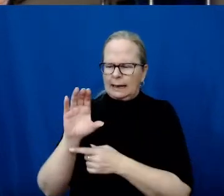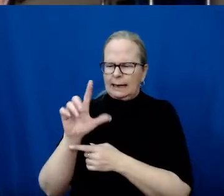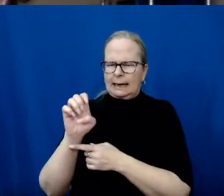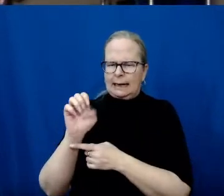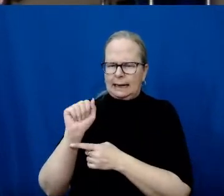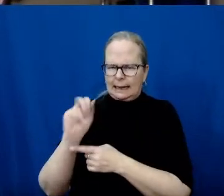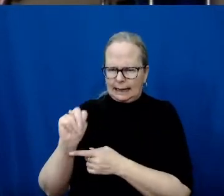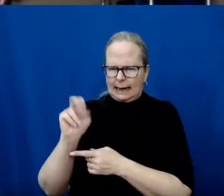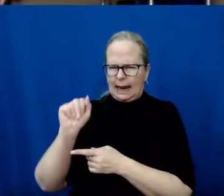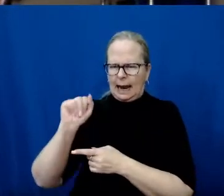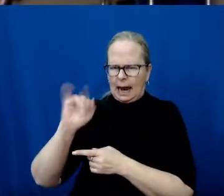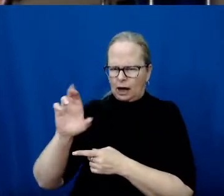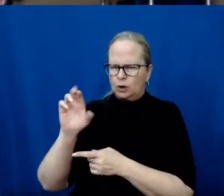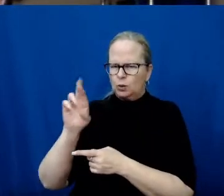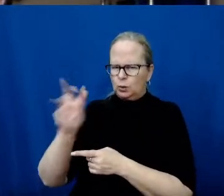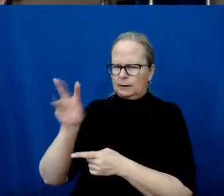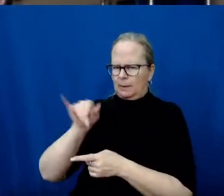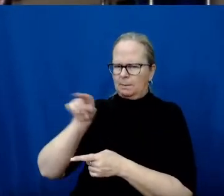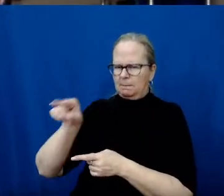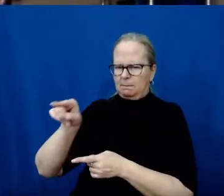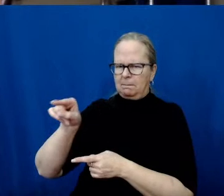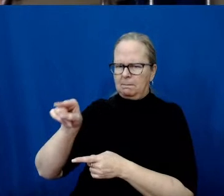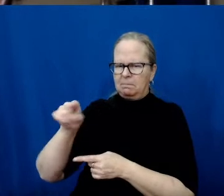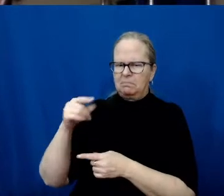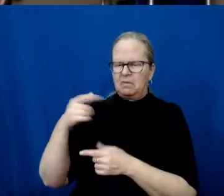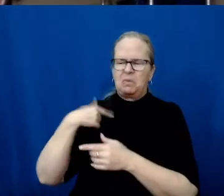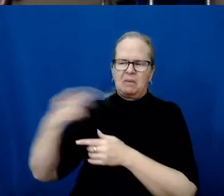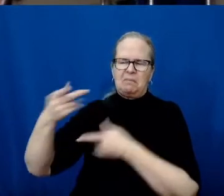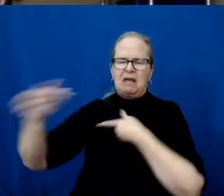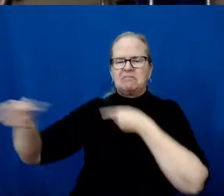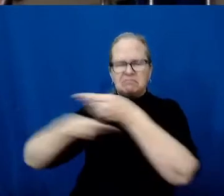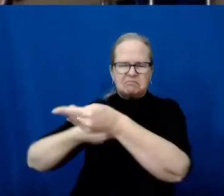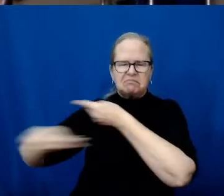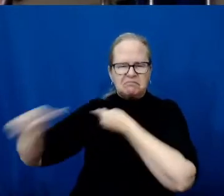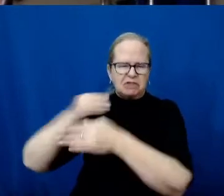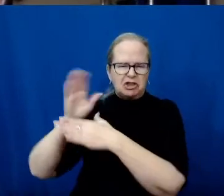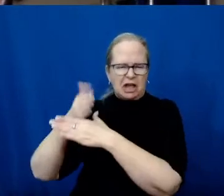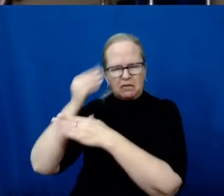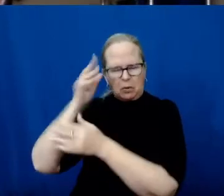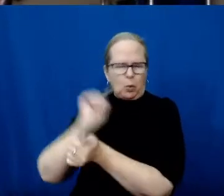each other's work, because it's kind of this collaborative process, I think, of building